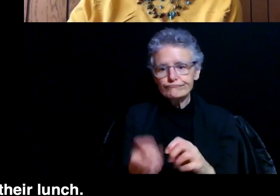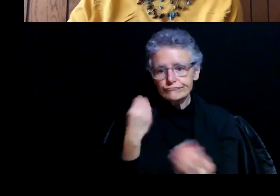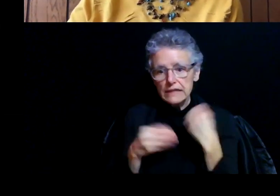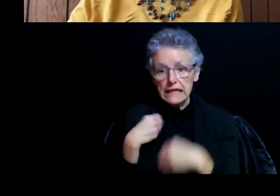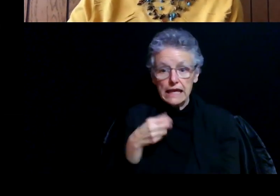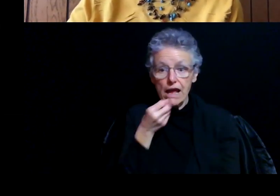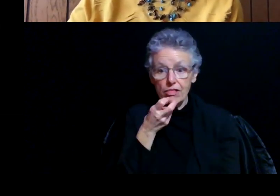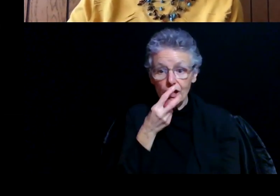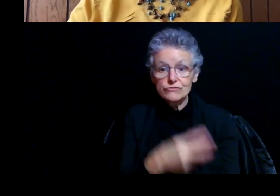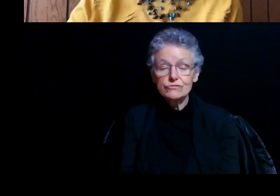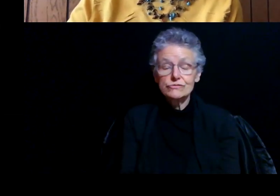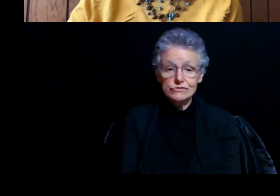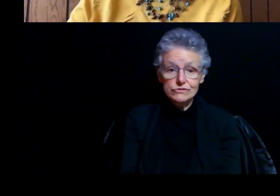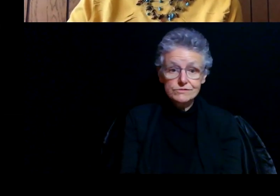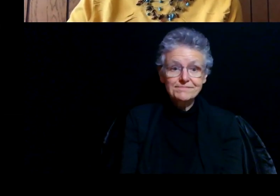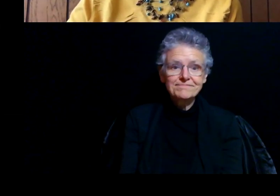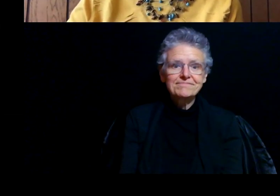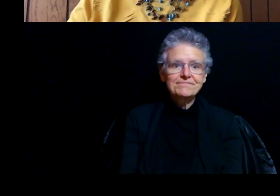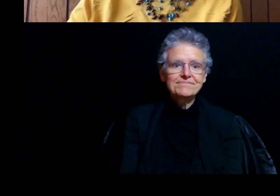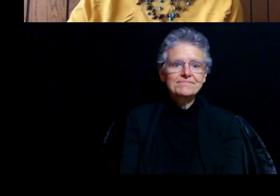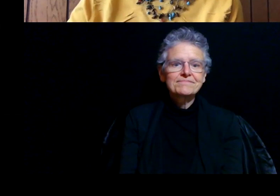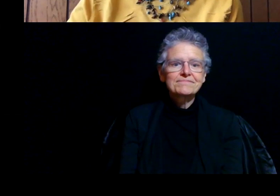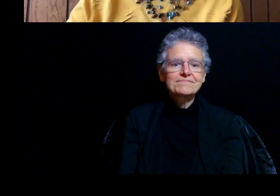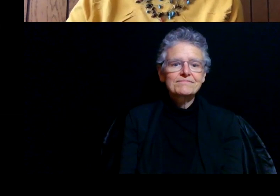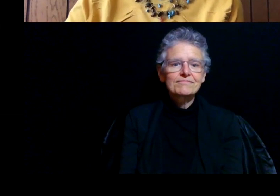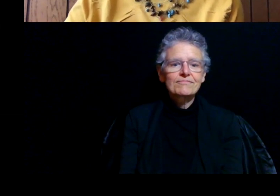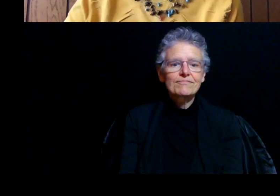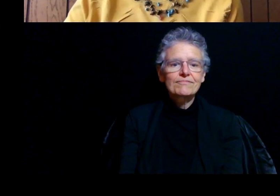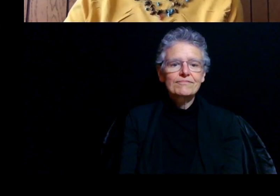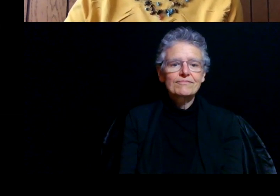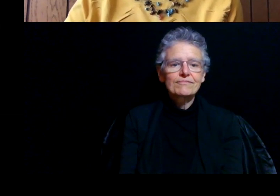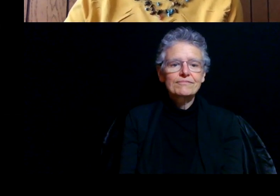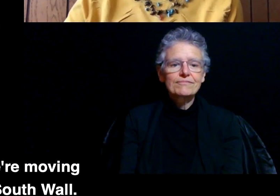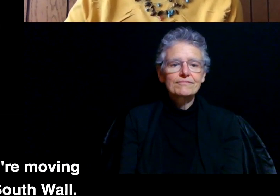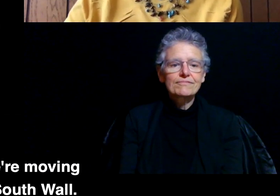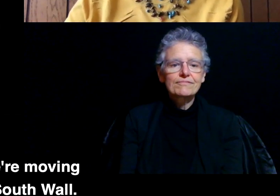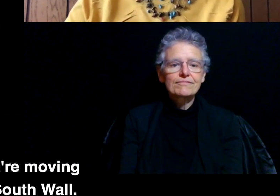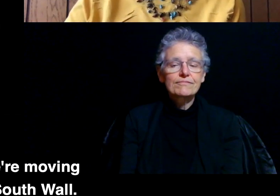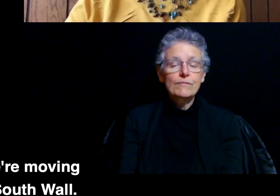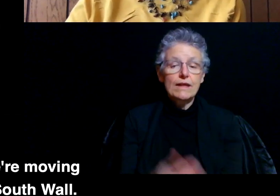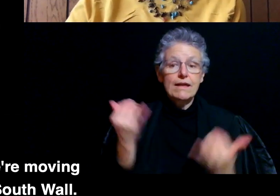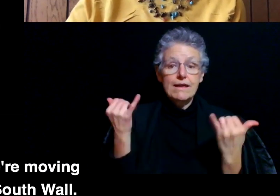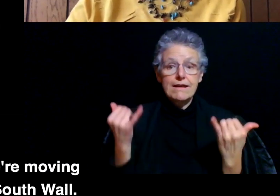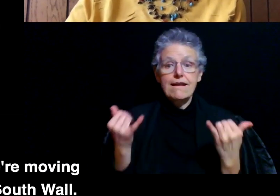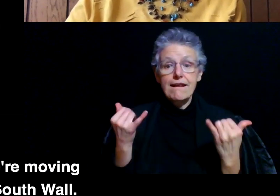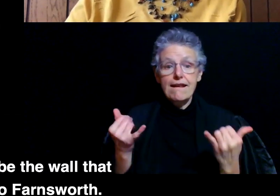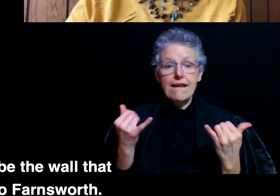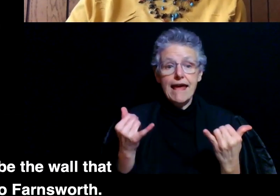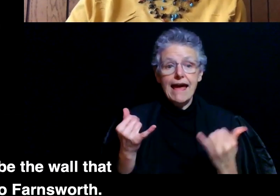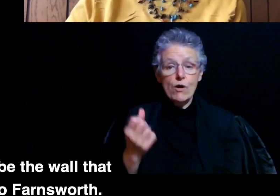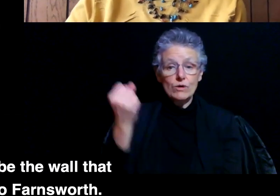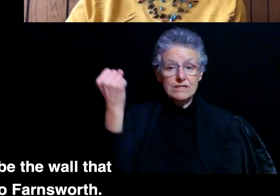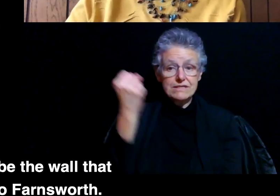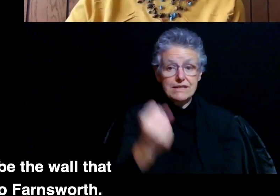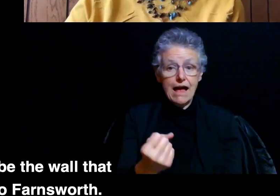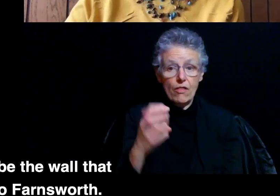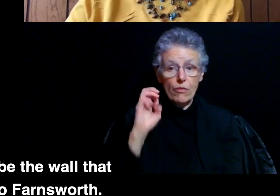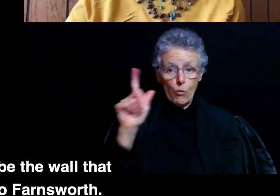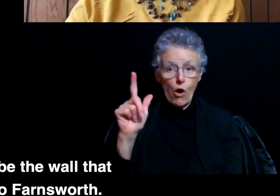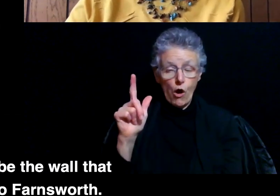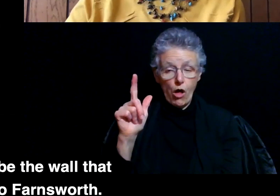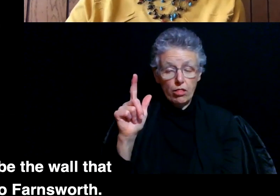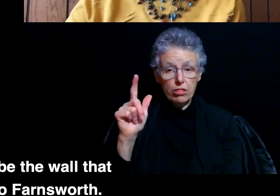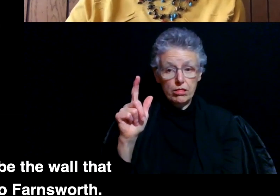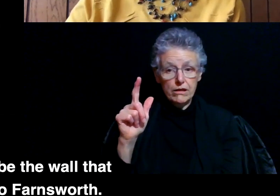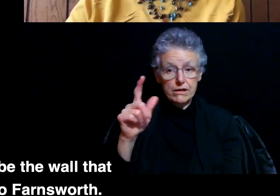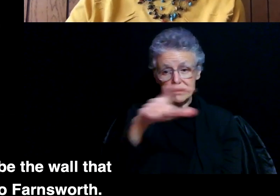lunch. New slide transitions to the south wall. Now we're moving to the south wall. This would be the wall that backs